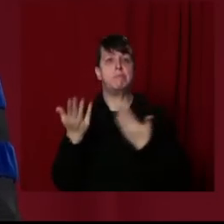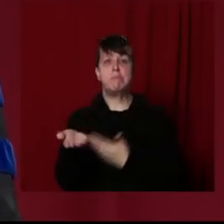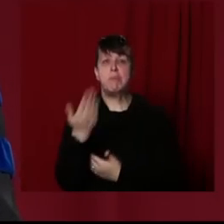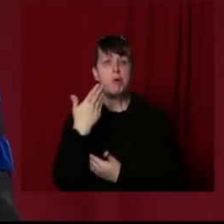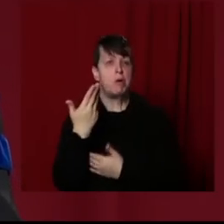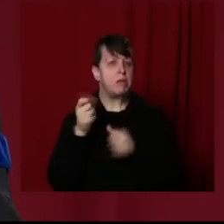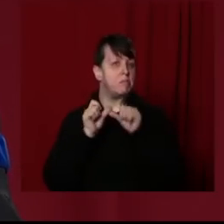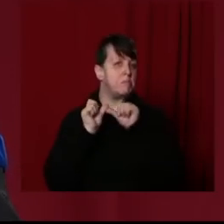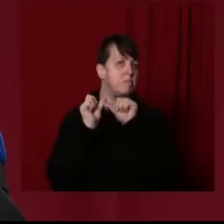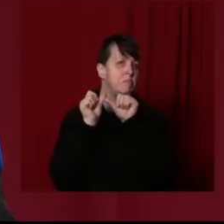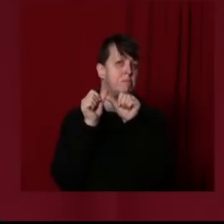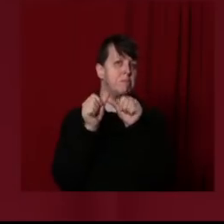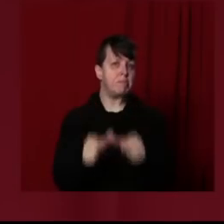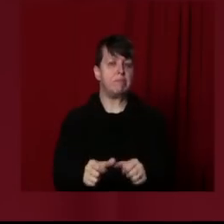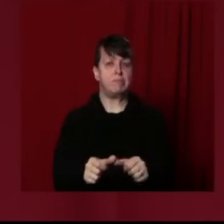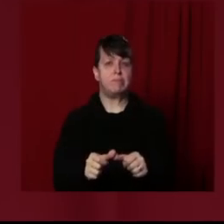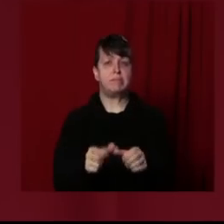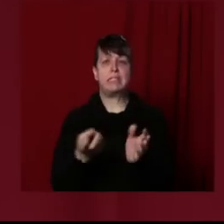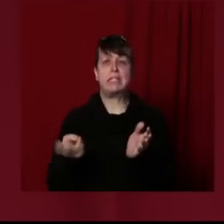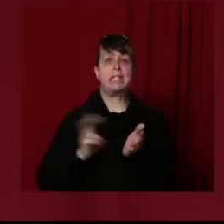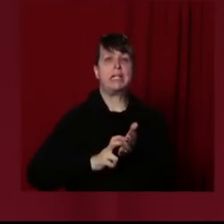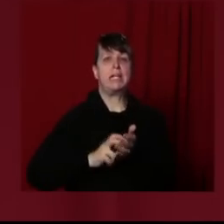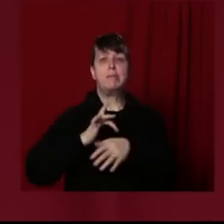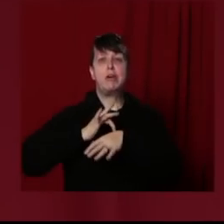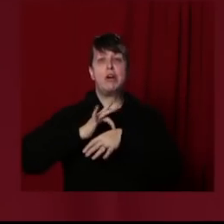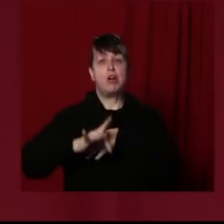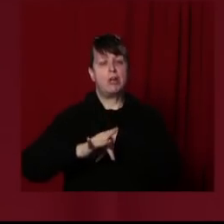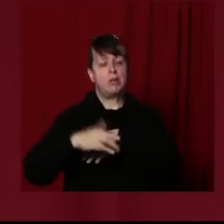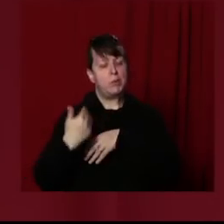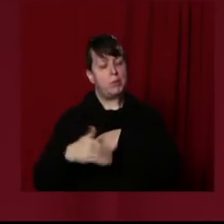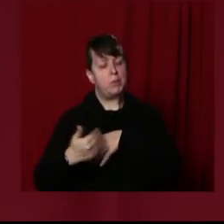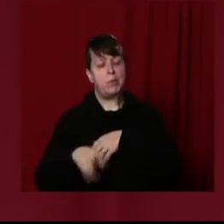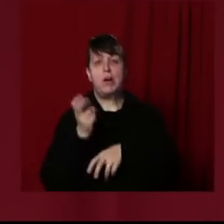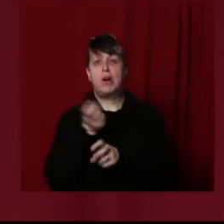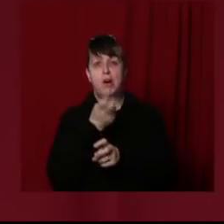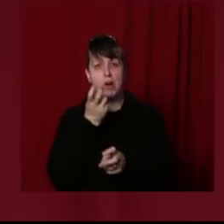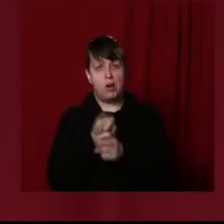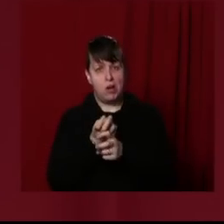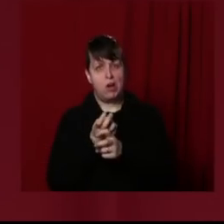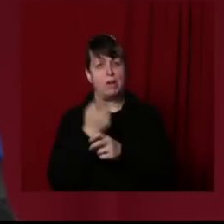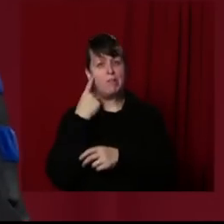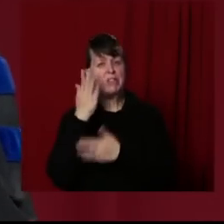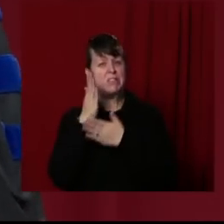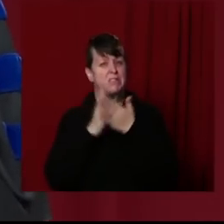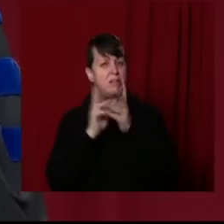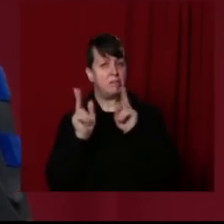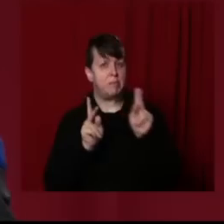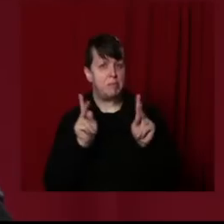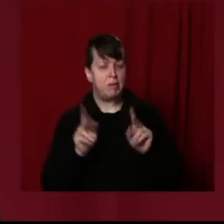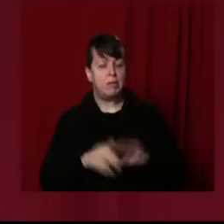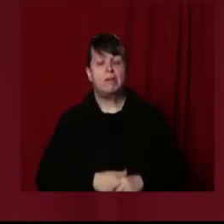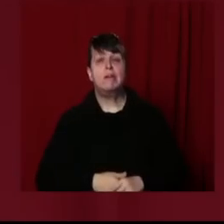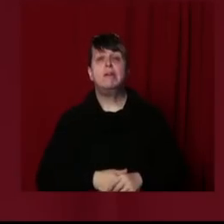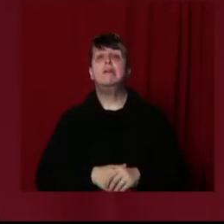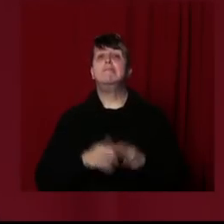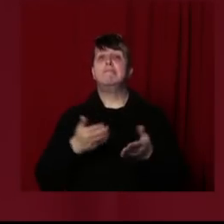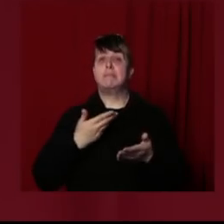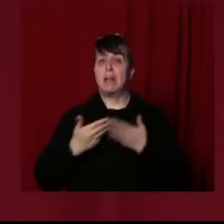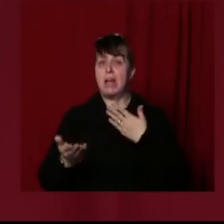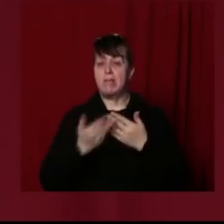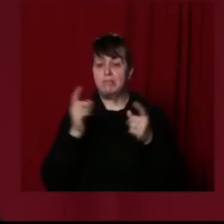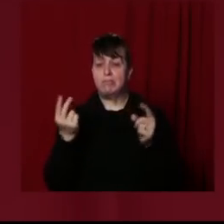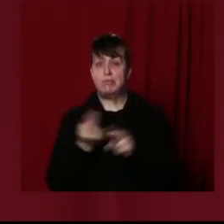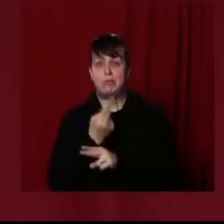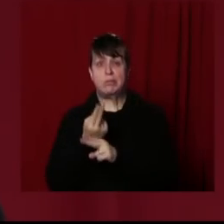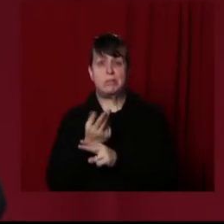away. Getting up early can be especially hard for some folks. However, using the morning